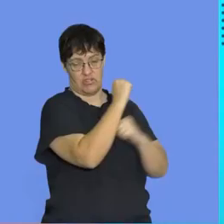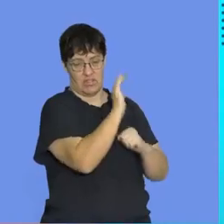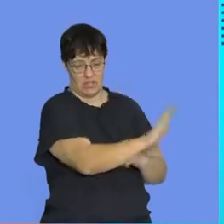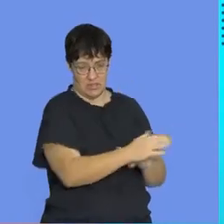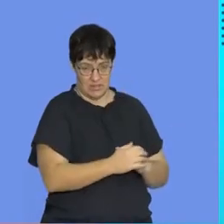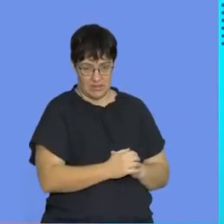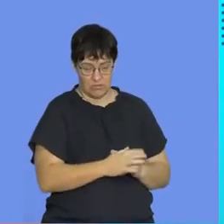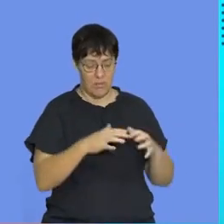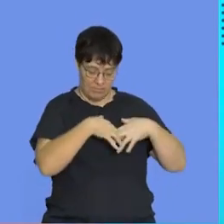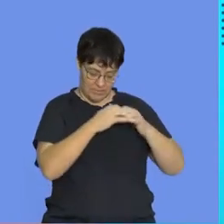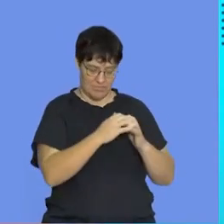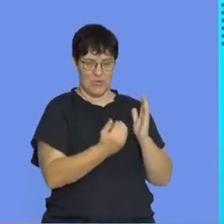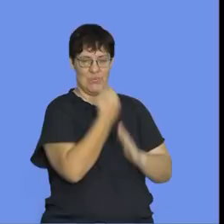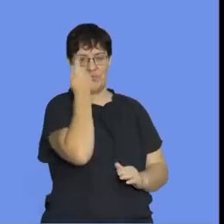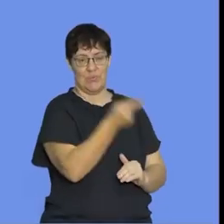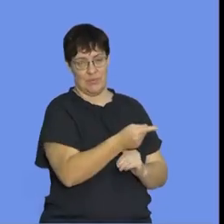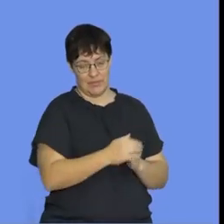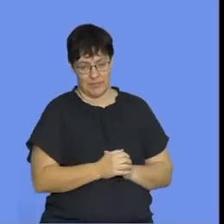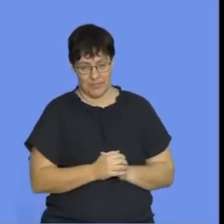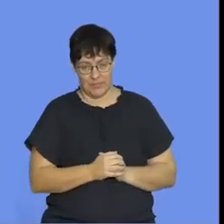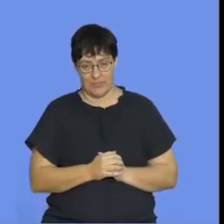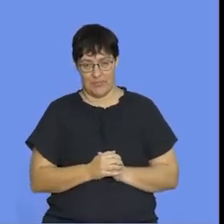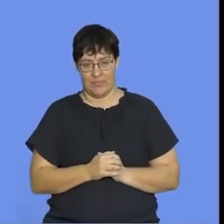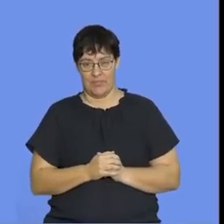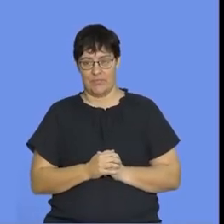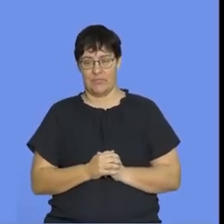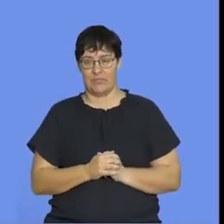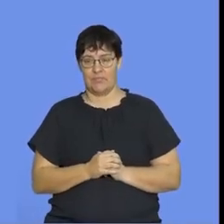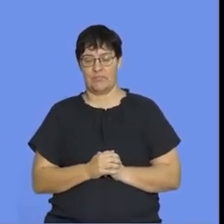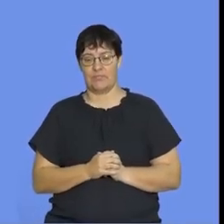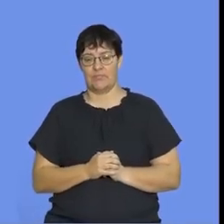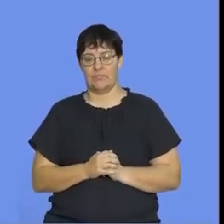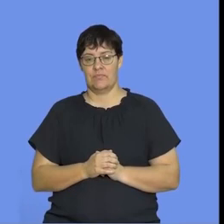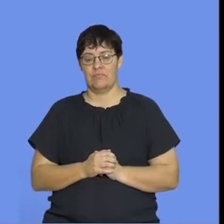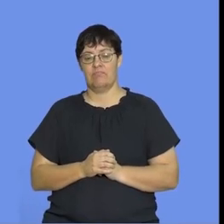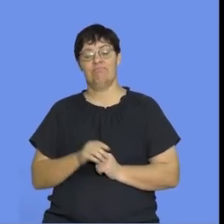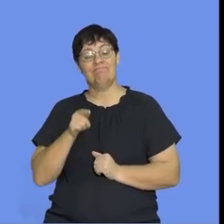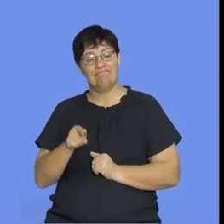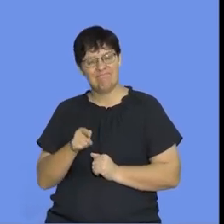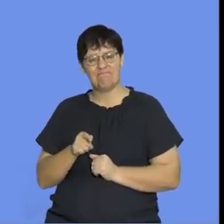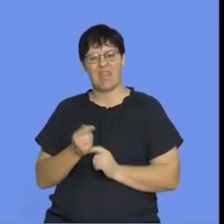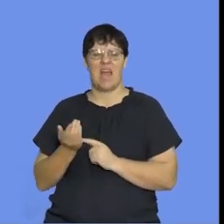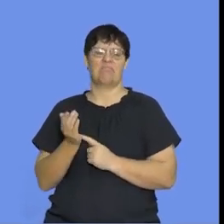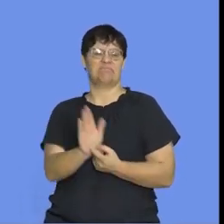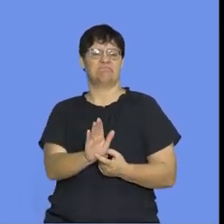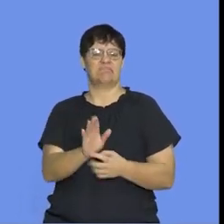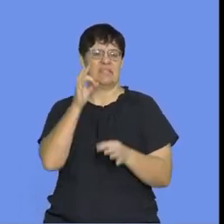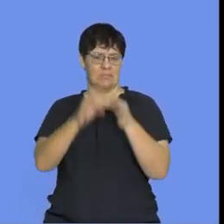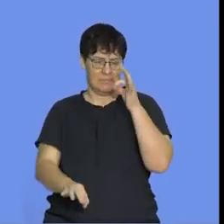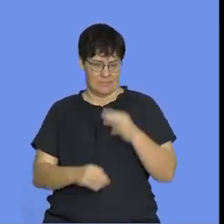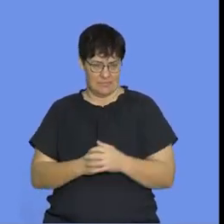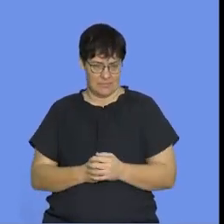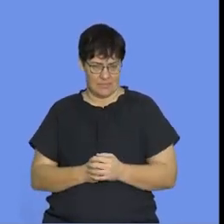actually get those new substances. All right. Okay. Then also, here's a simple example of a change that